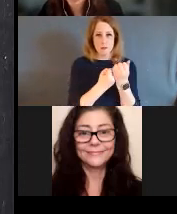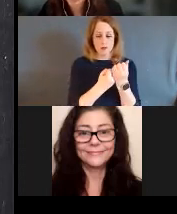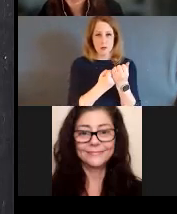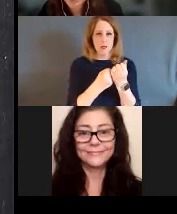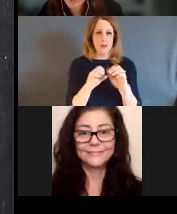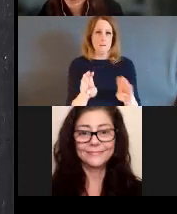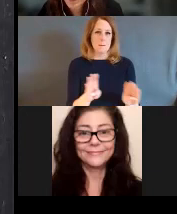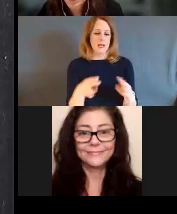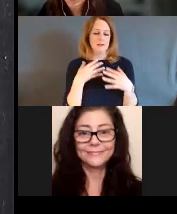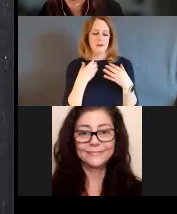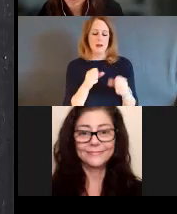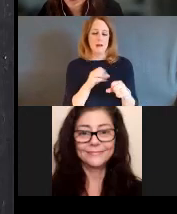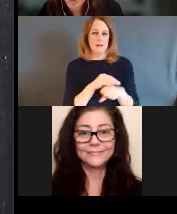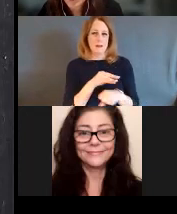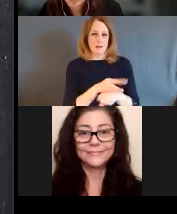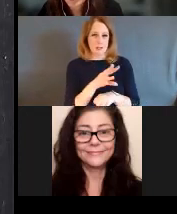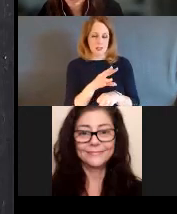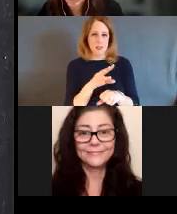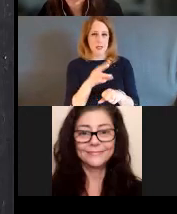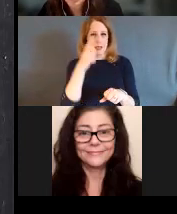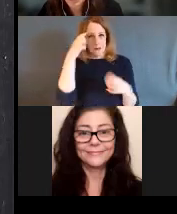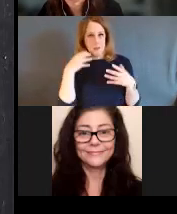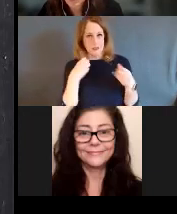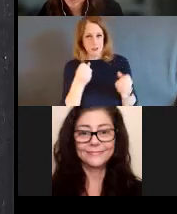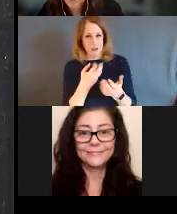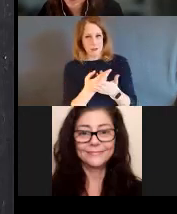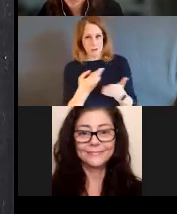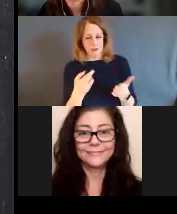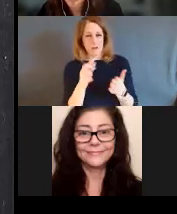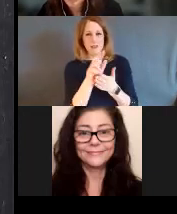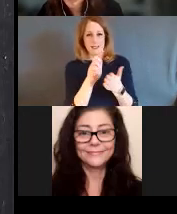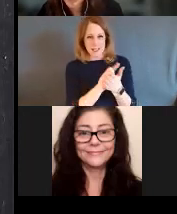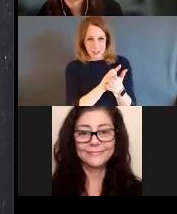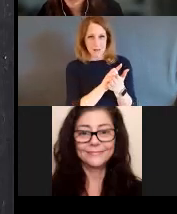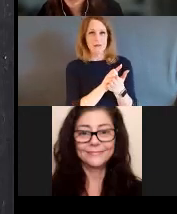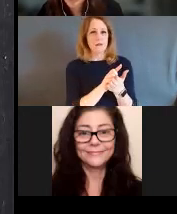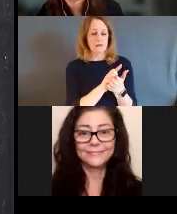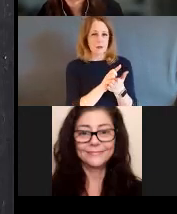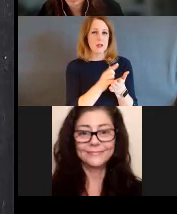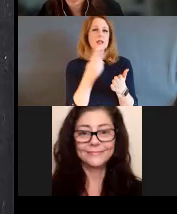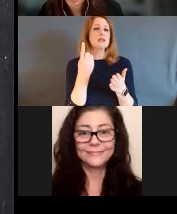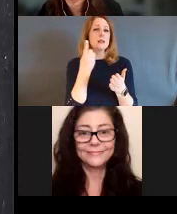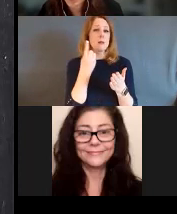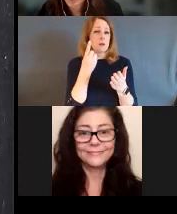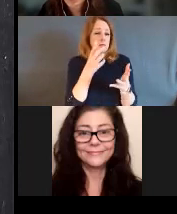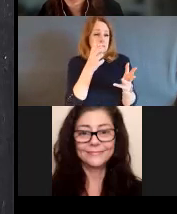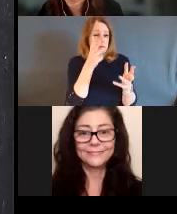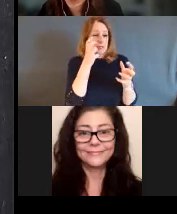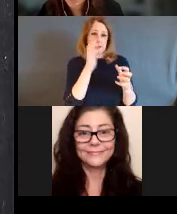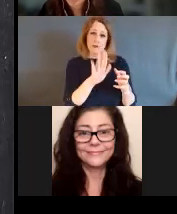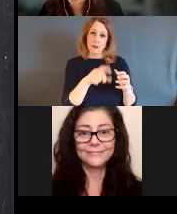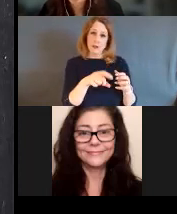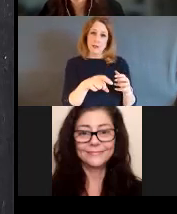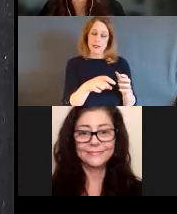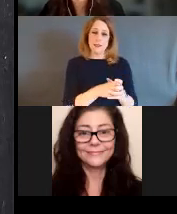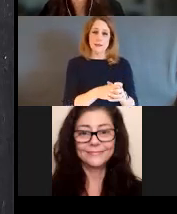health counseling, mental health resources, legal and safety, someone to listen to their needs, criminal and